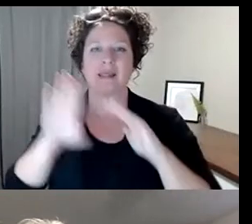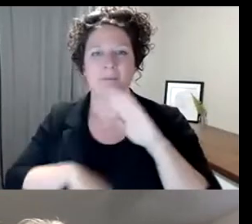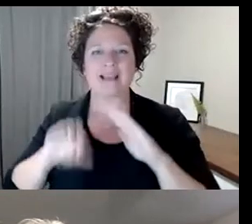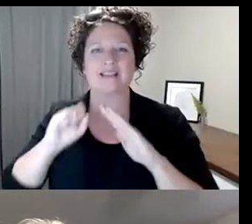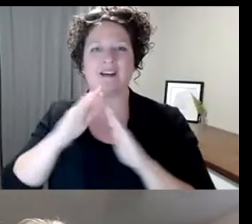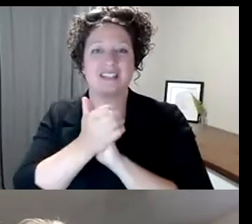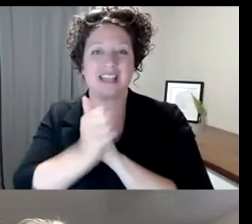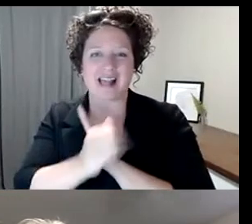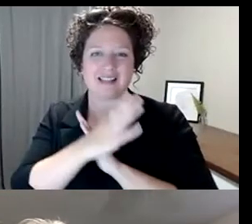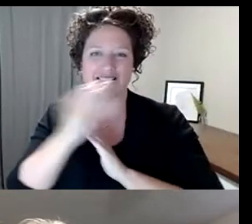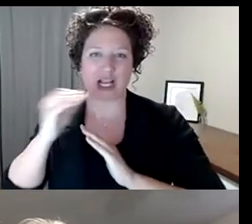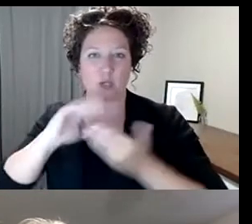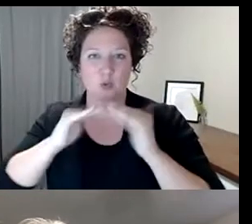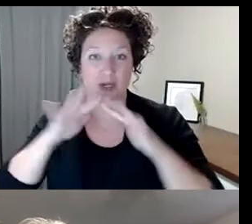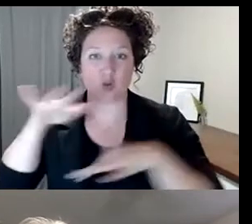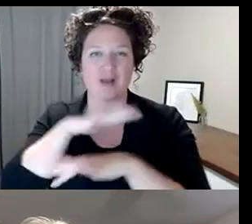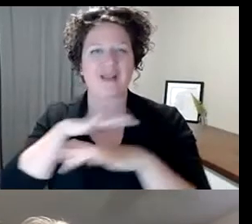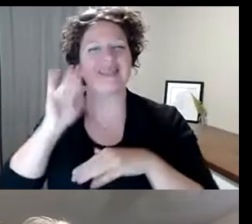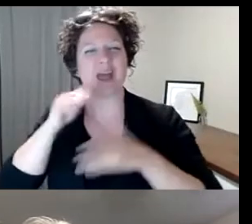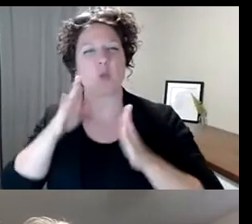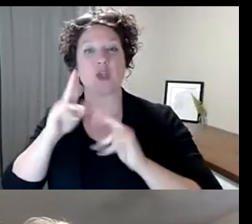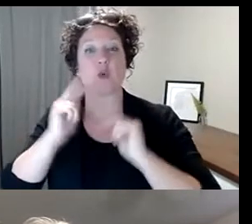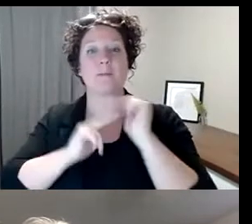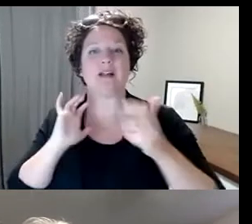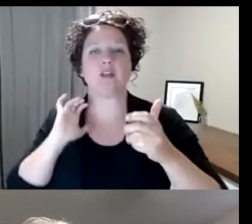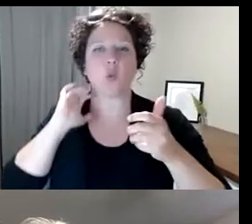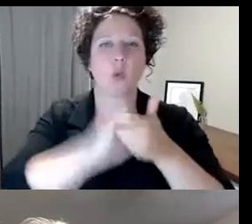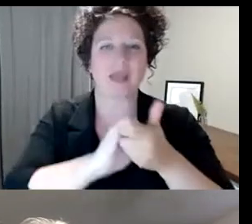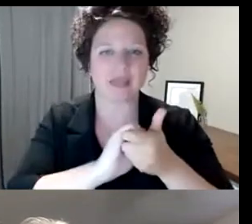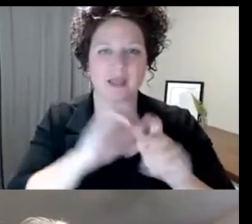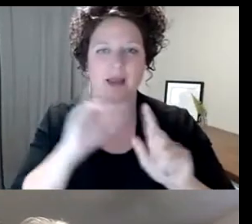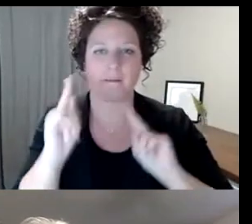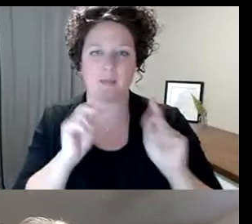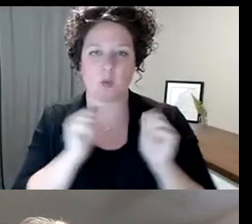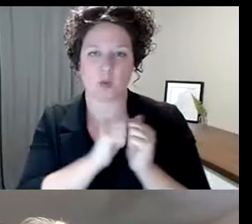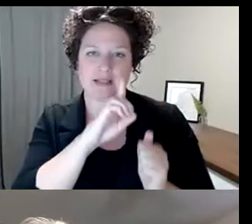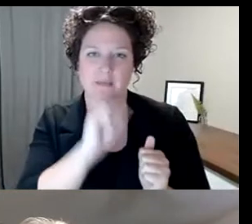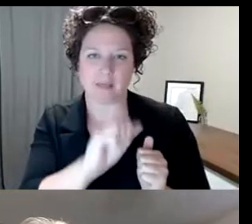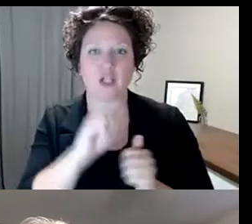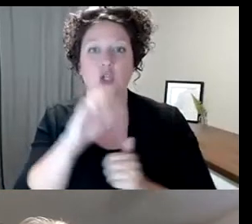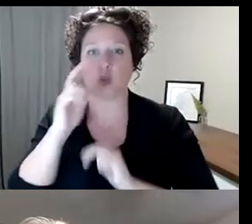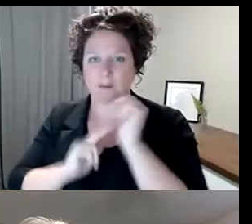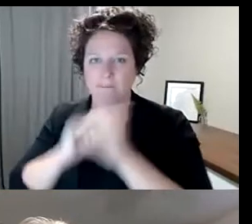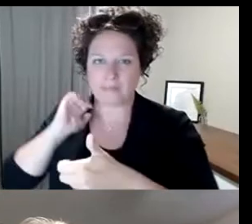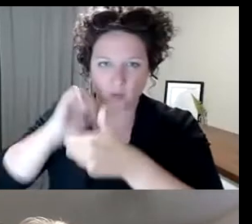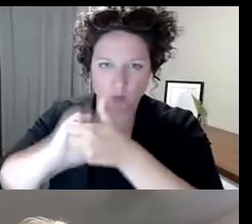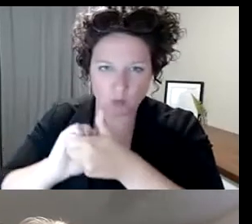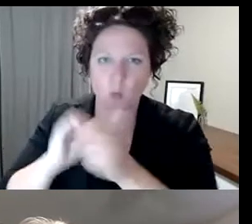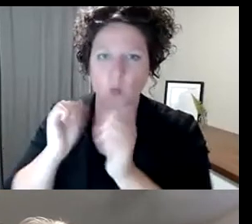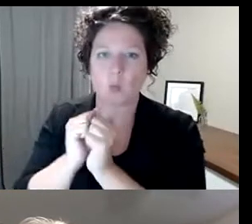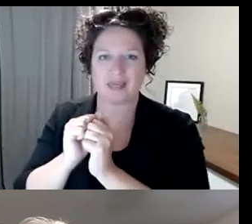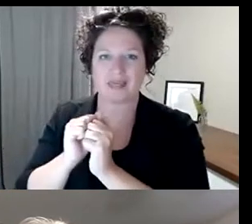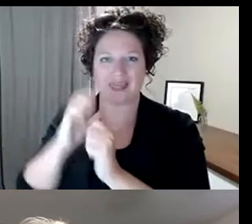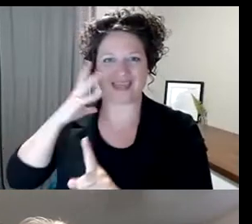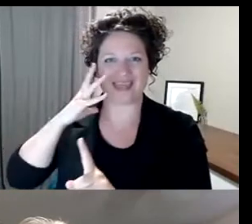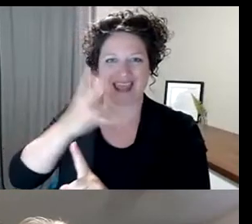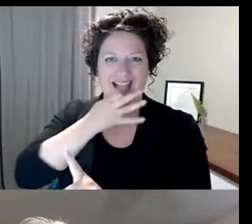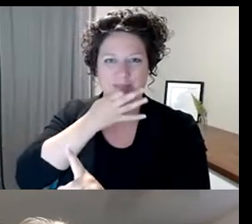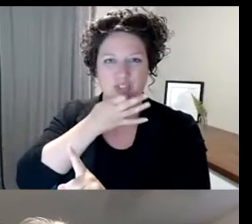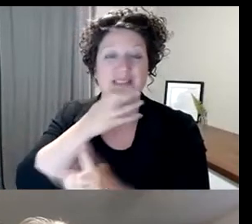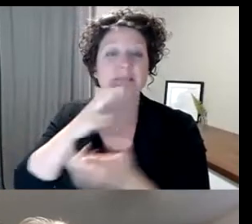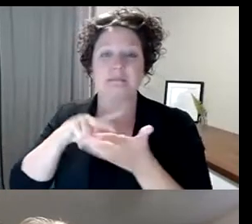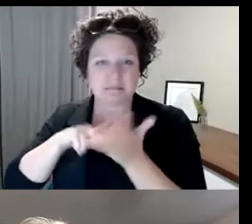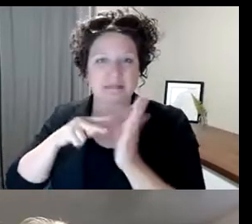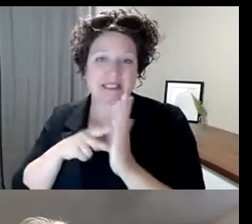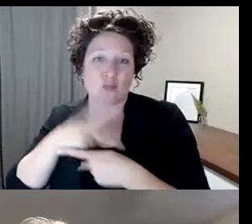So you are building with people with disabilities. You're building with the experts. And then you're quite simply going to get a better product.